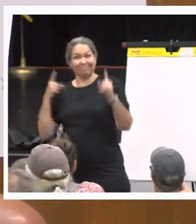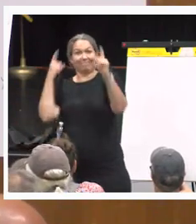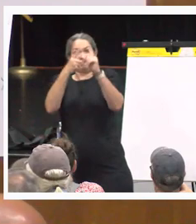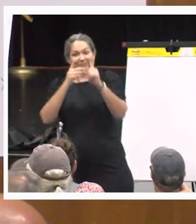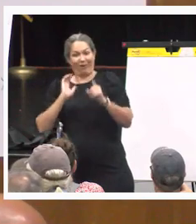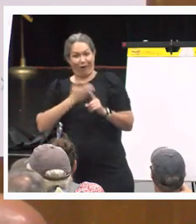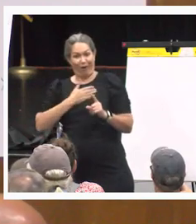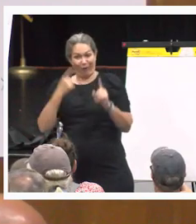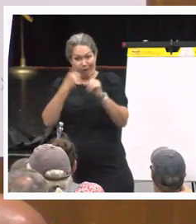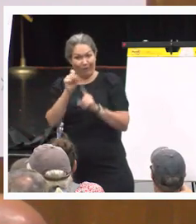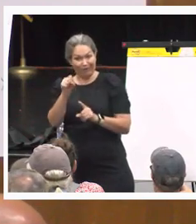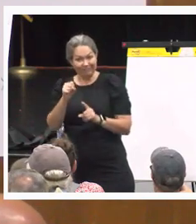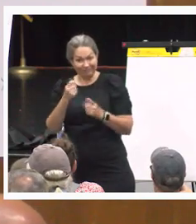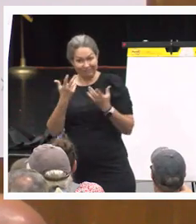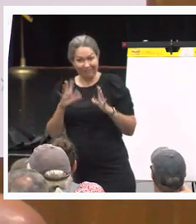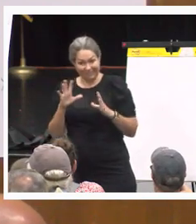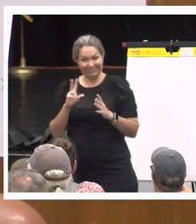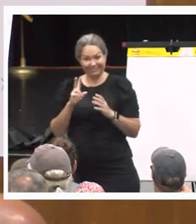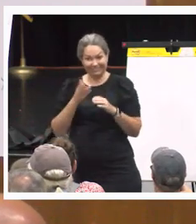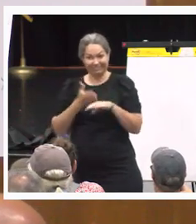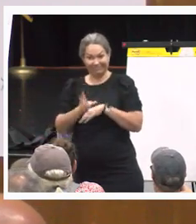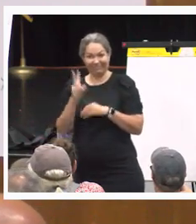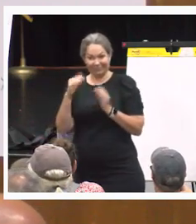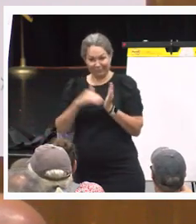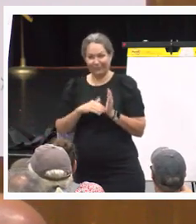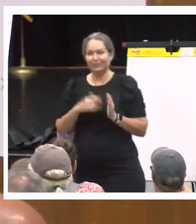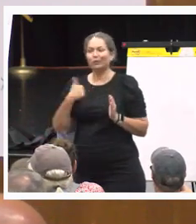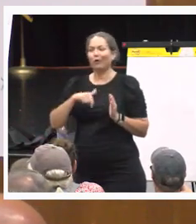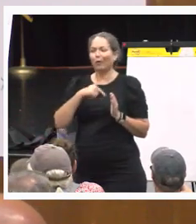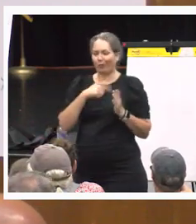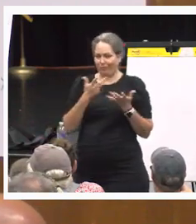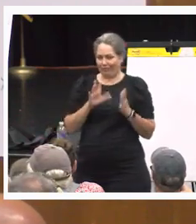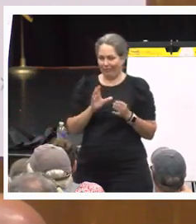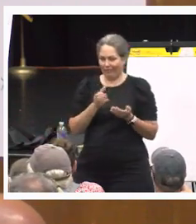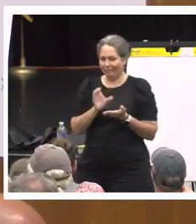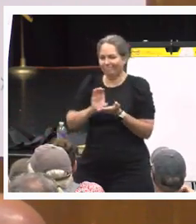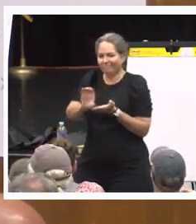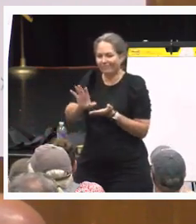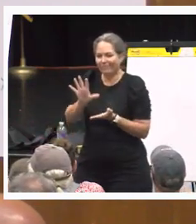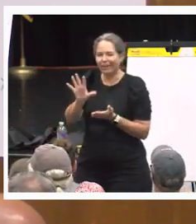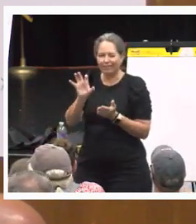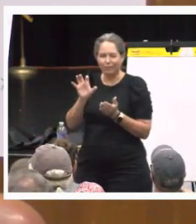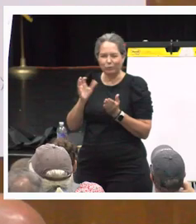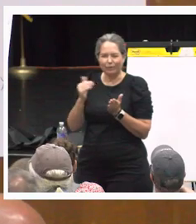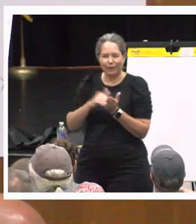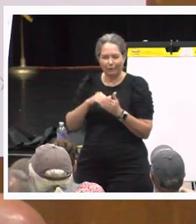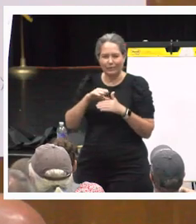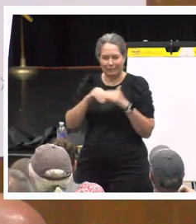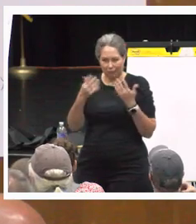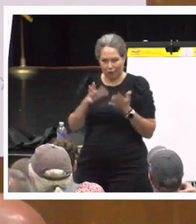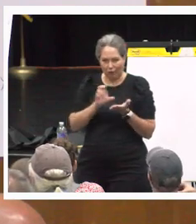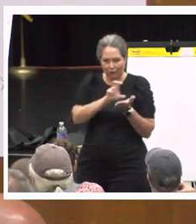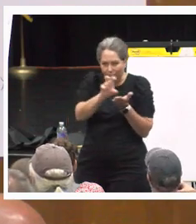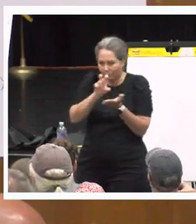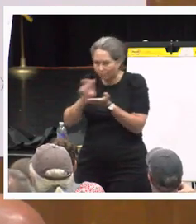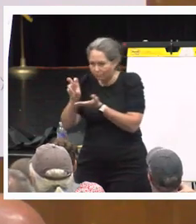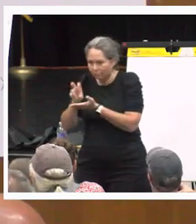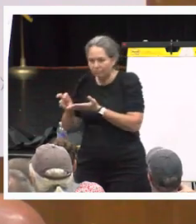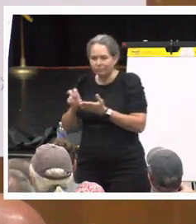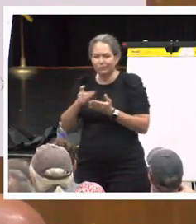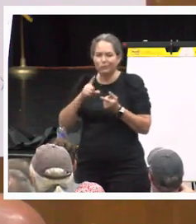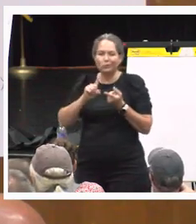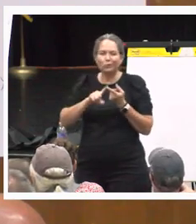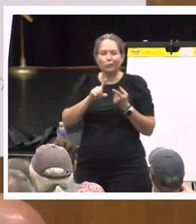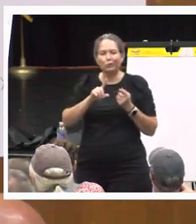really excited about that. We have granted one round of around $500,000 already as a direct kind